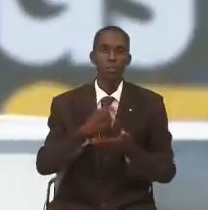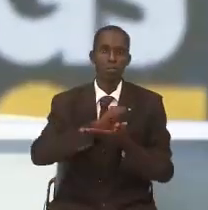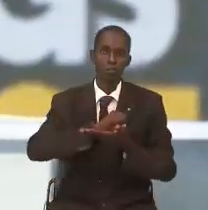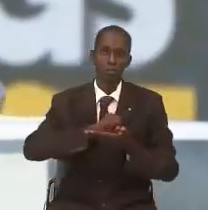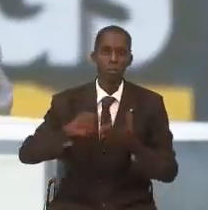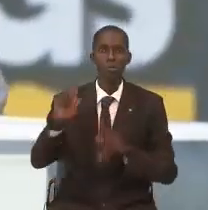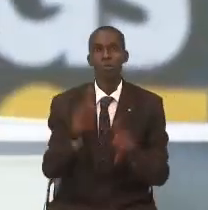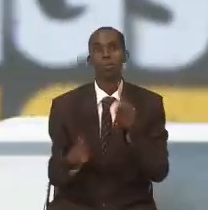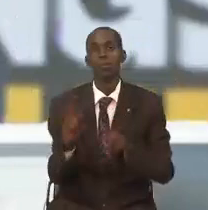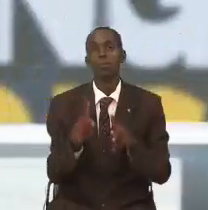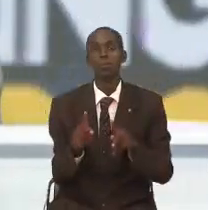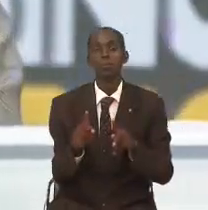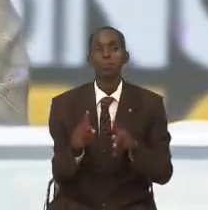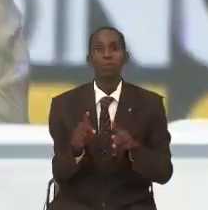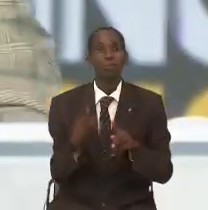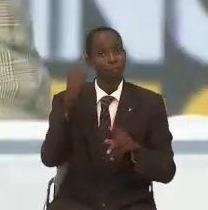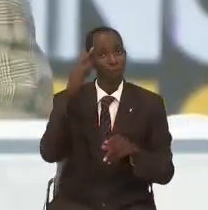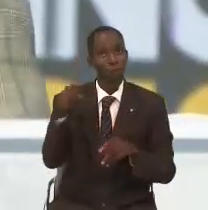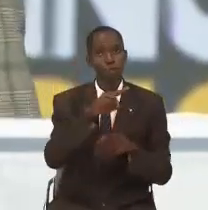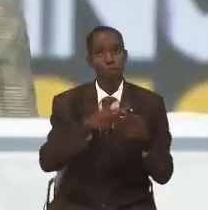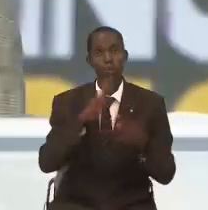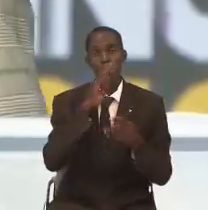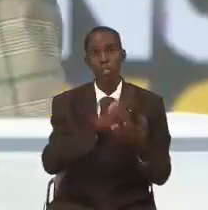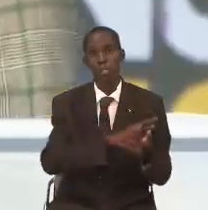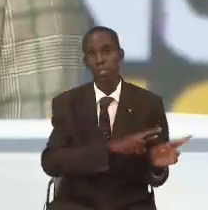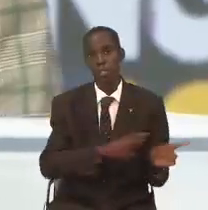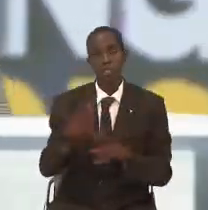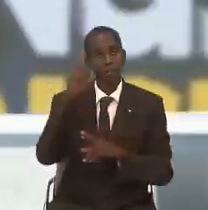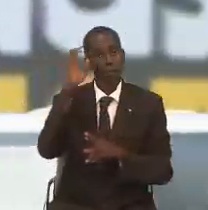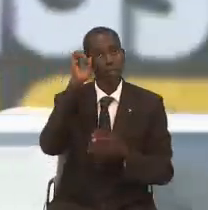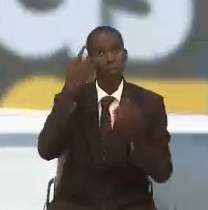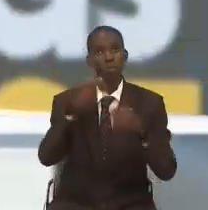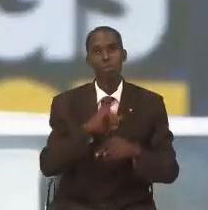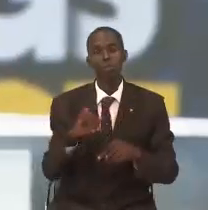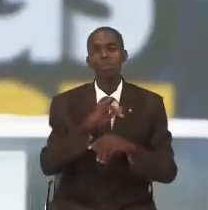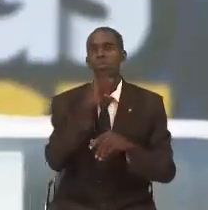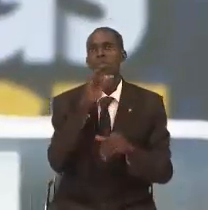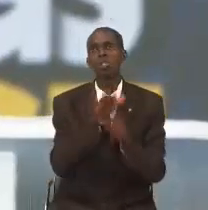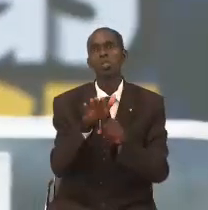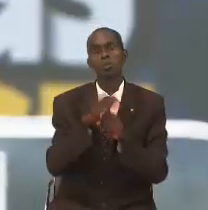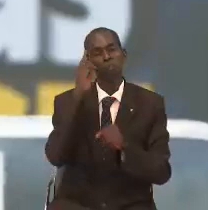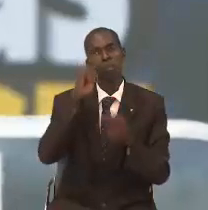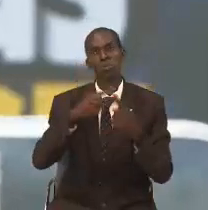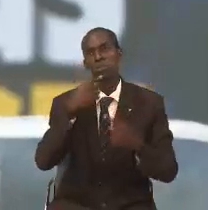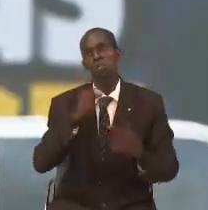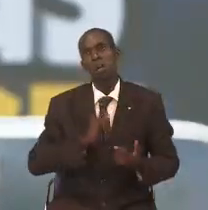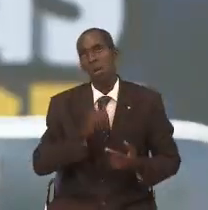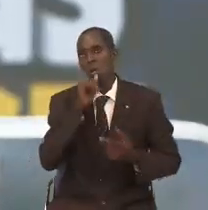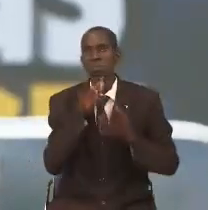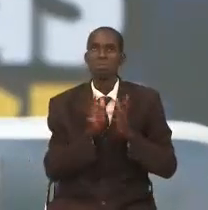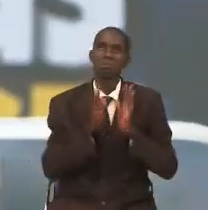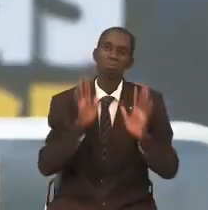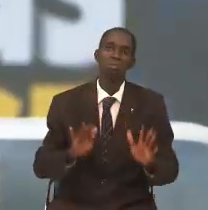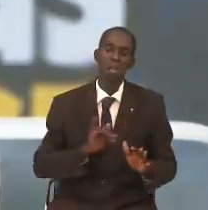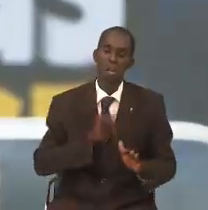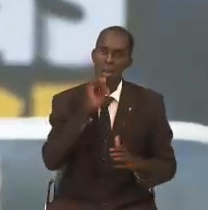to be ready for his coming, it's not enough to just say, I'm a Christian, I'm born again, thank God